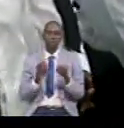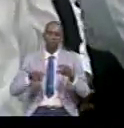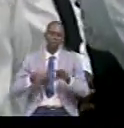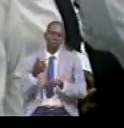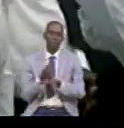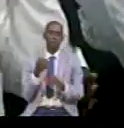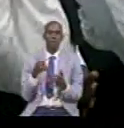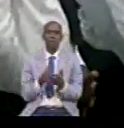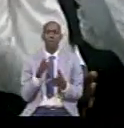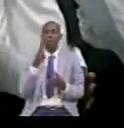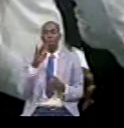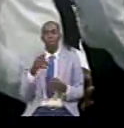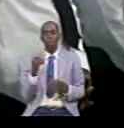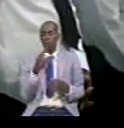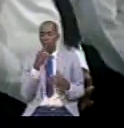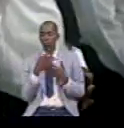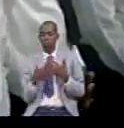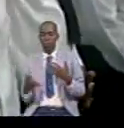of the Lamb, seal it up.